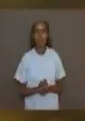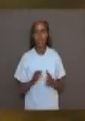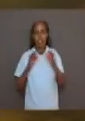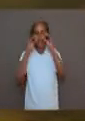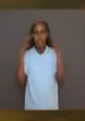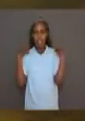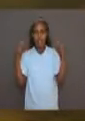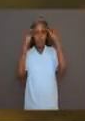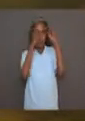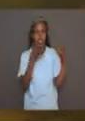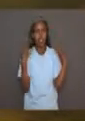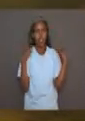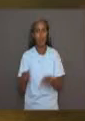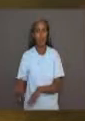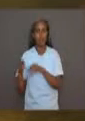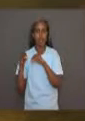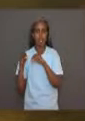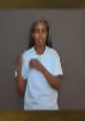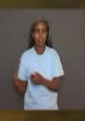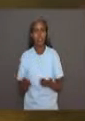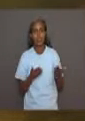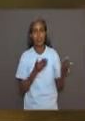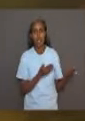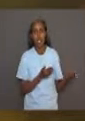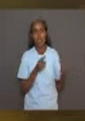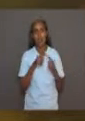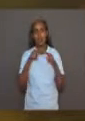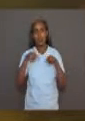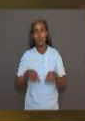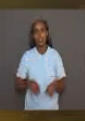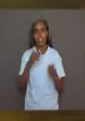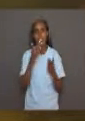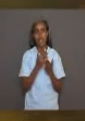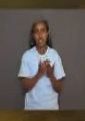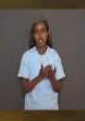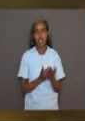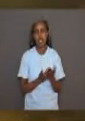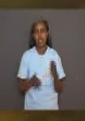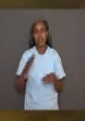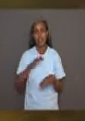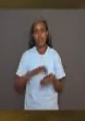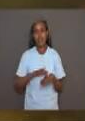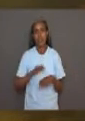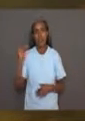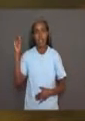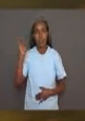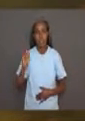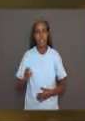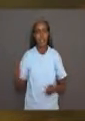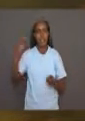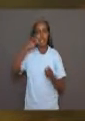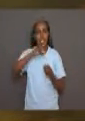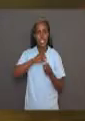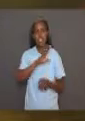Hello, teacher. Hello, students. Welcome to today's lesson on percent